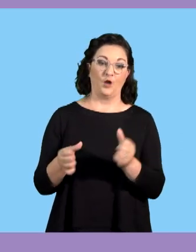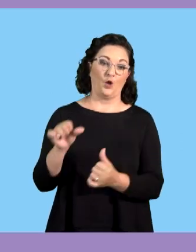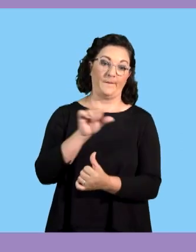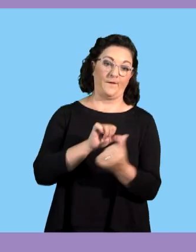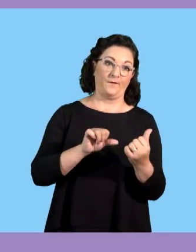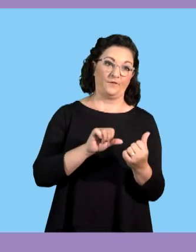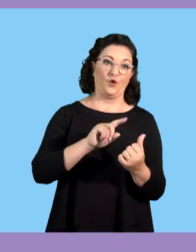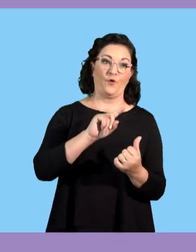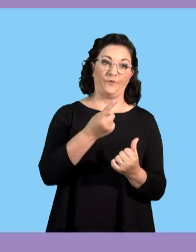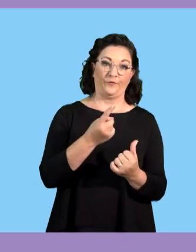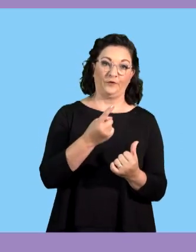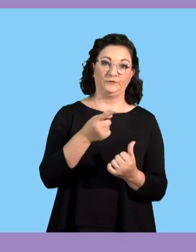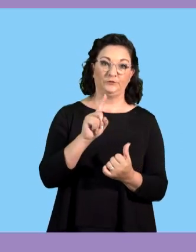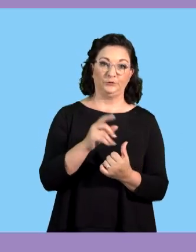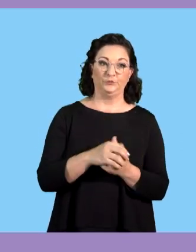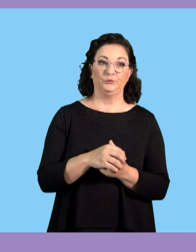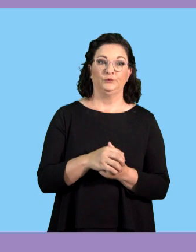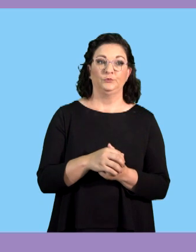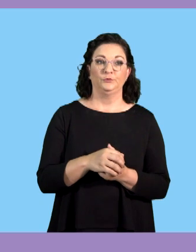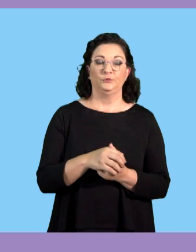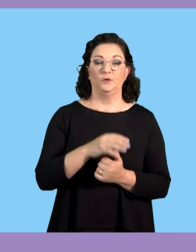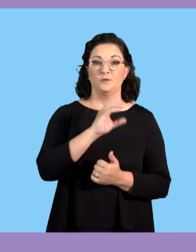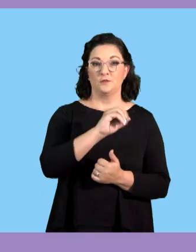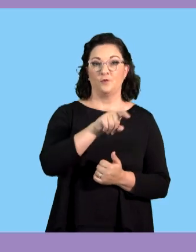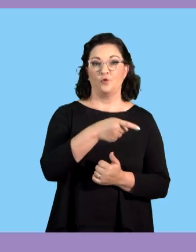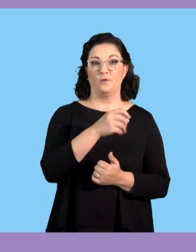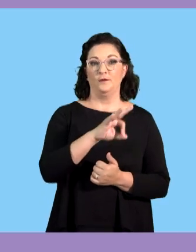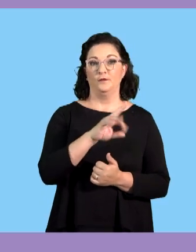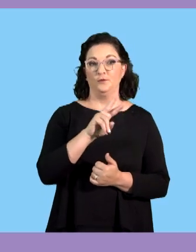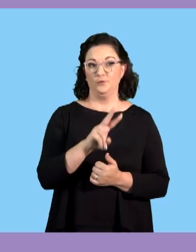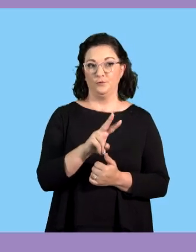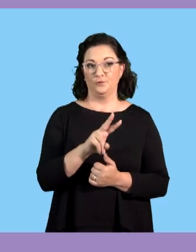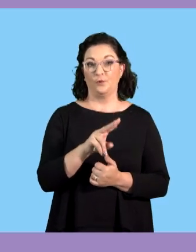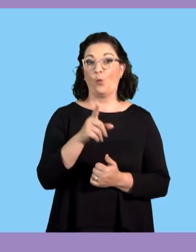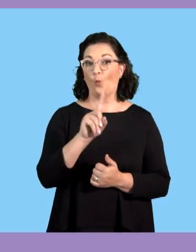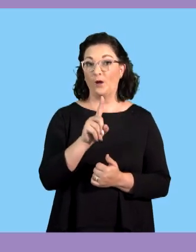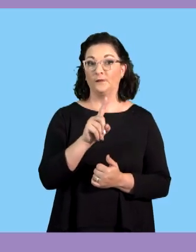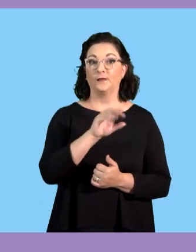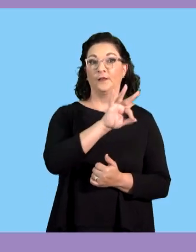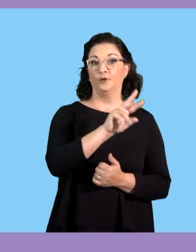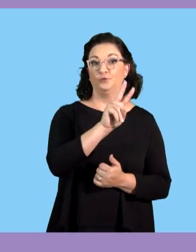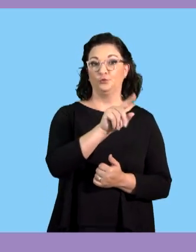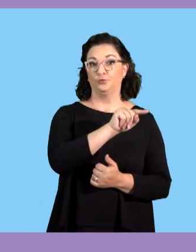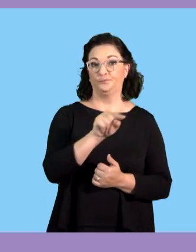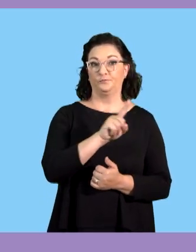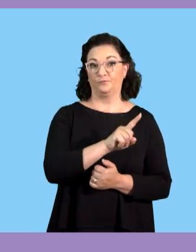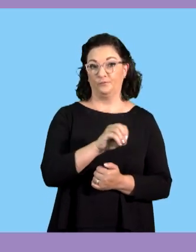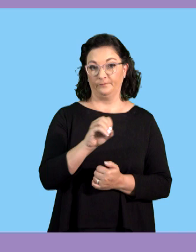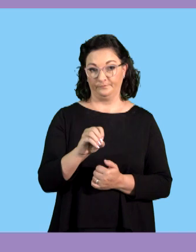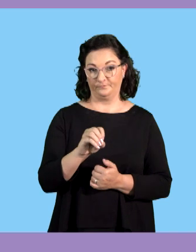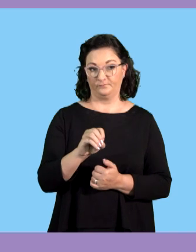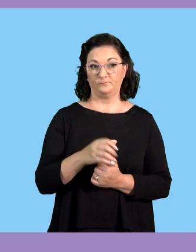to a common fraction first. So this 0.32 divided by 4 is actually 32